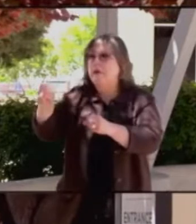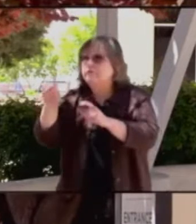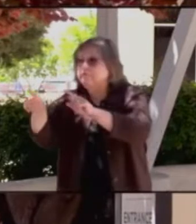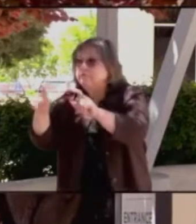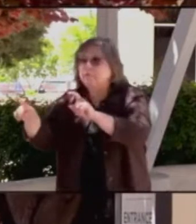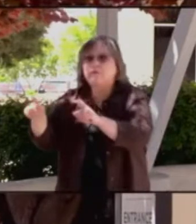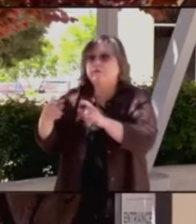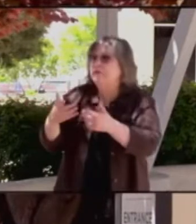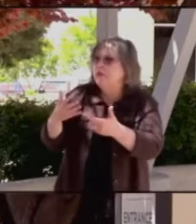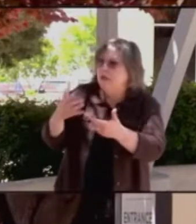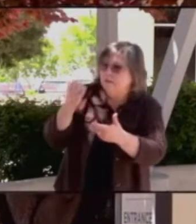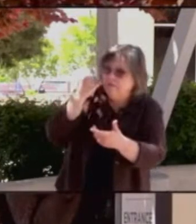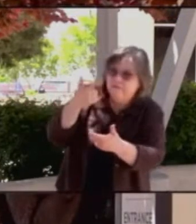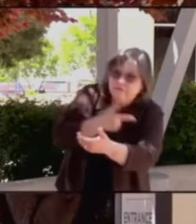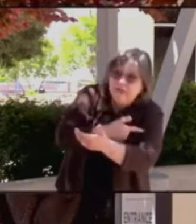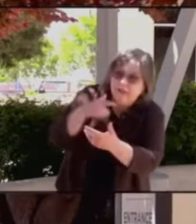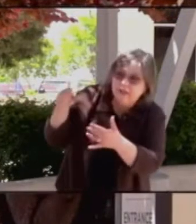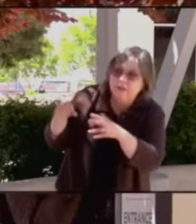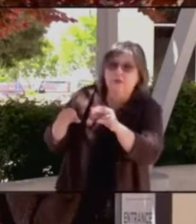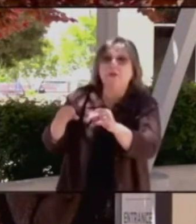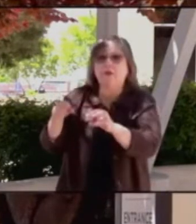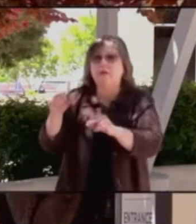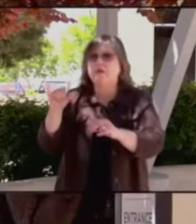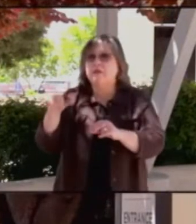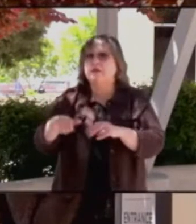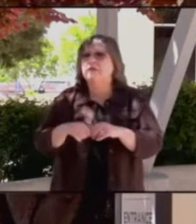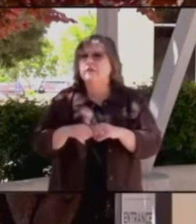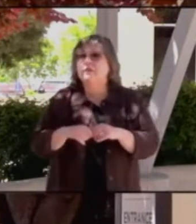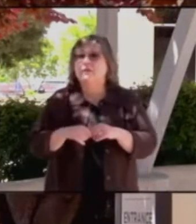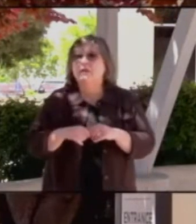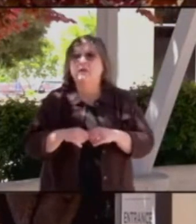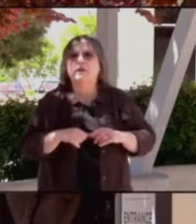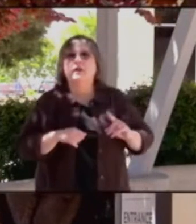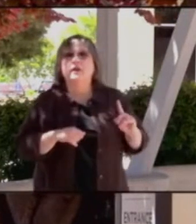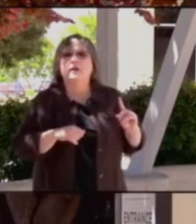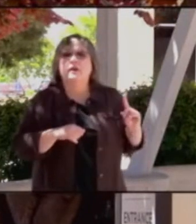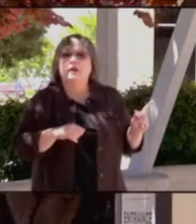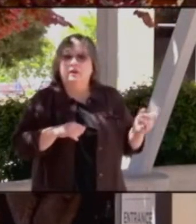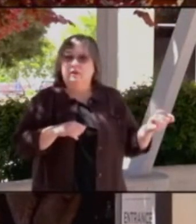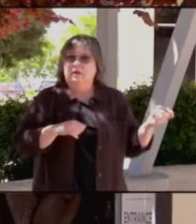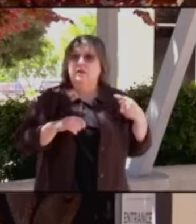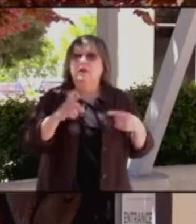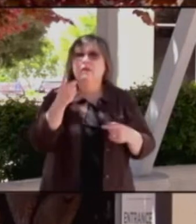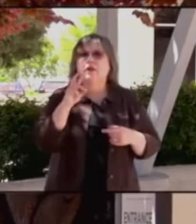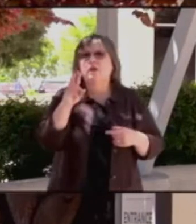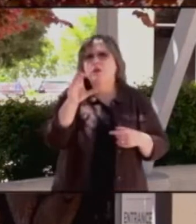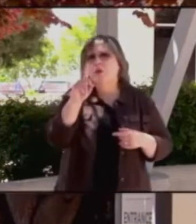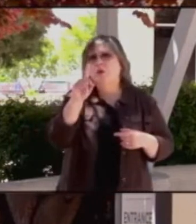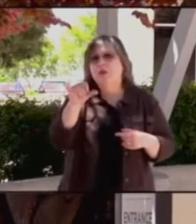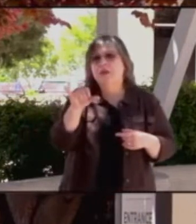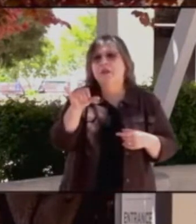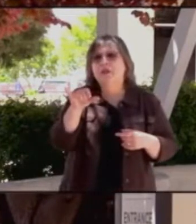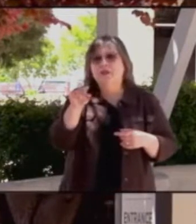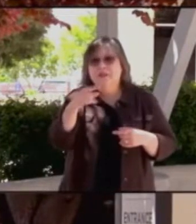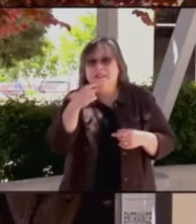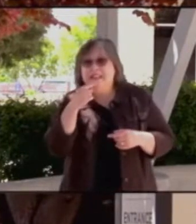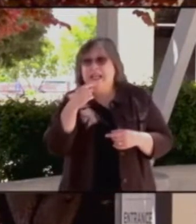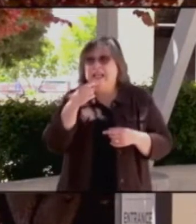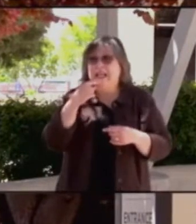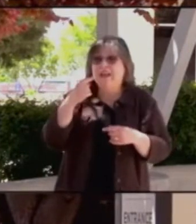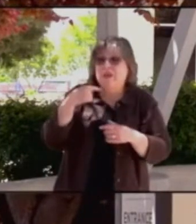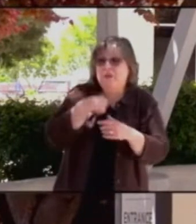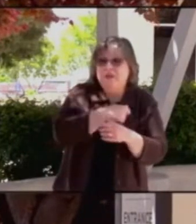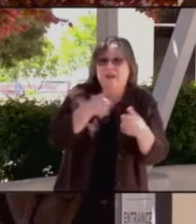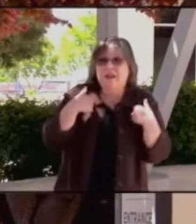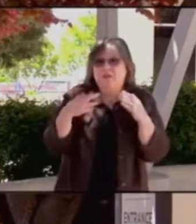This is a question for Dr. Cody. You had previously warned that relaxing rules or reopenings would lead to more infections and perhaps even